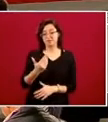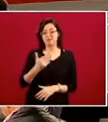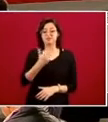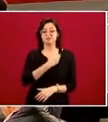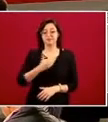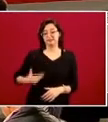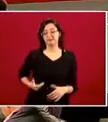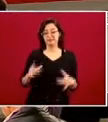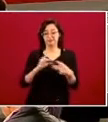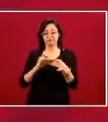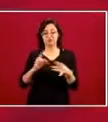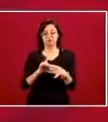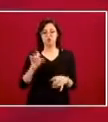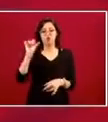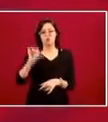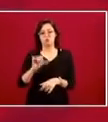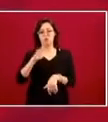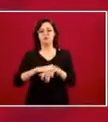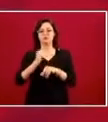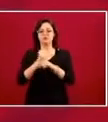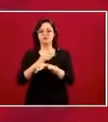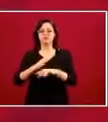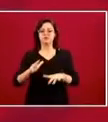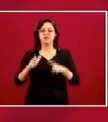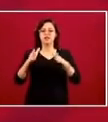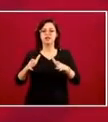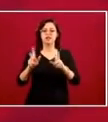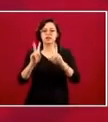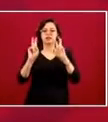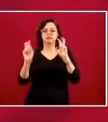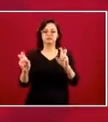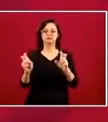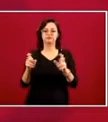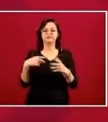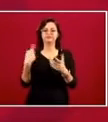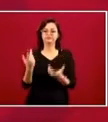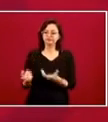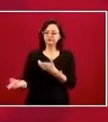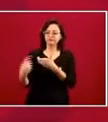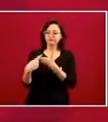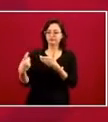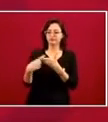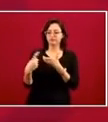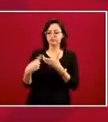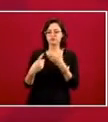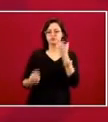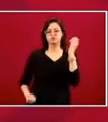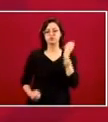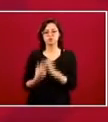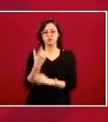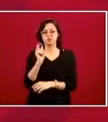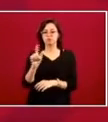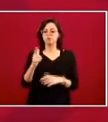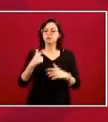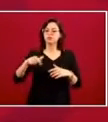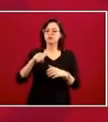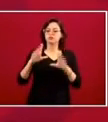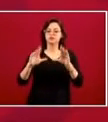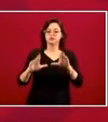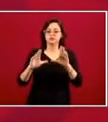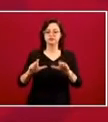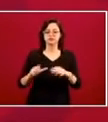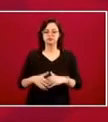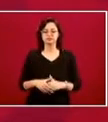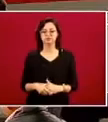And as commenting on what and expanding on what our president commented this morning, we're going to be talking about the training